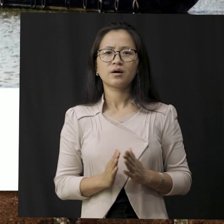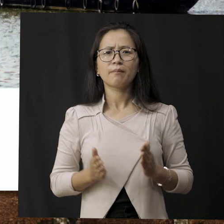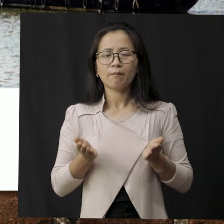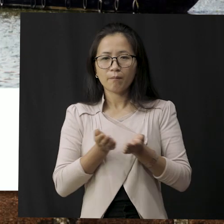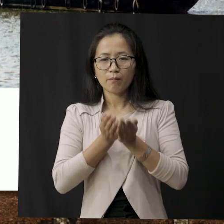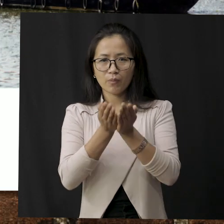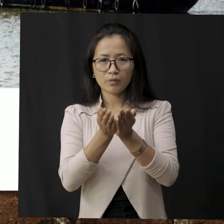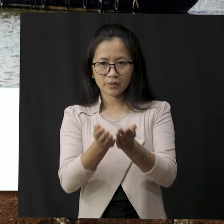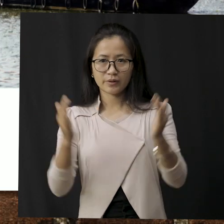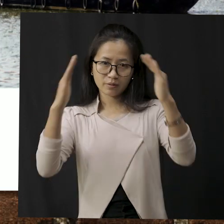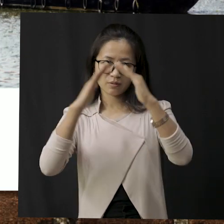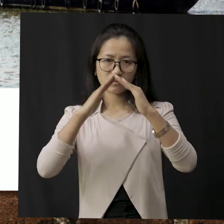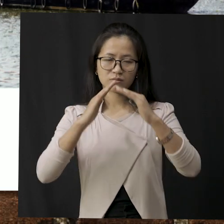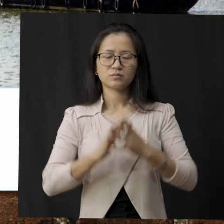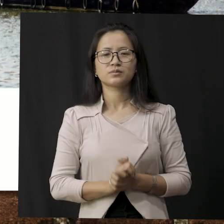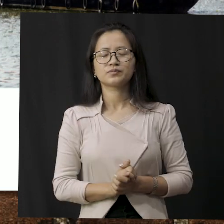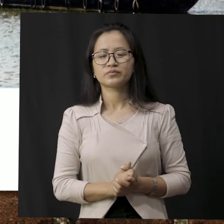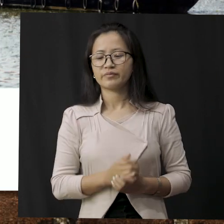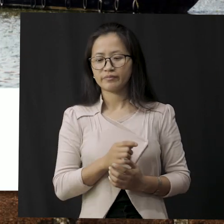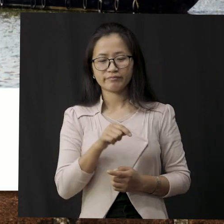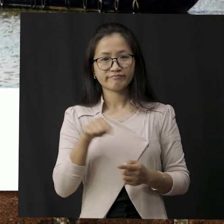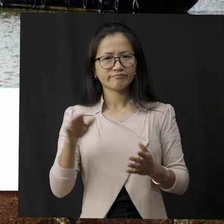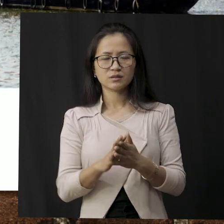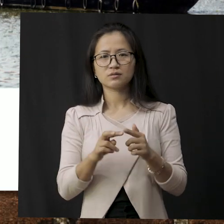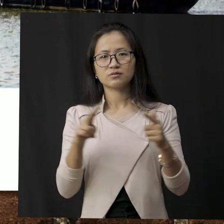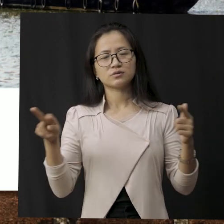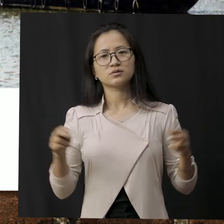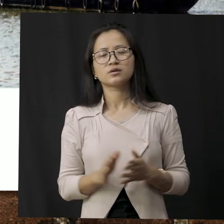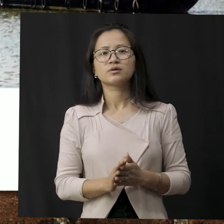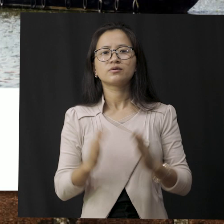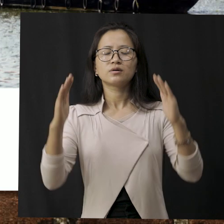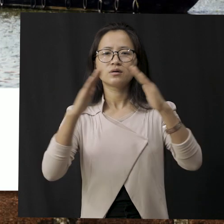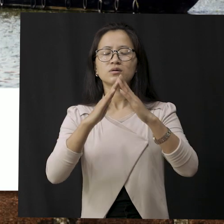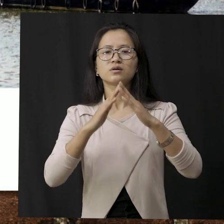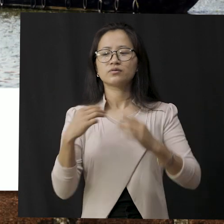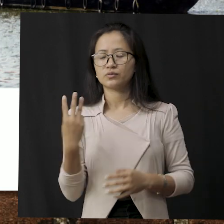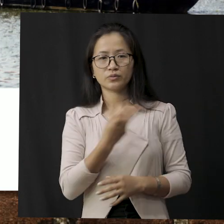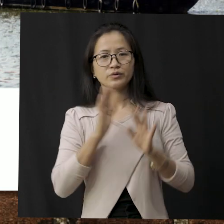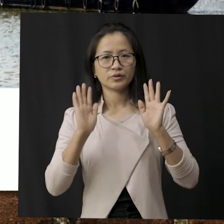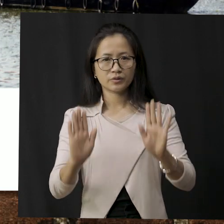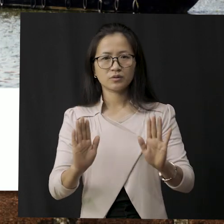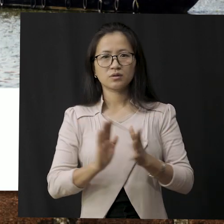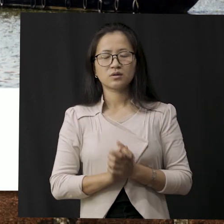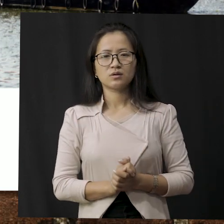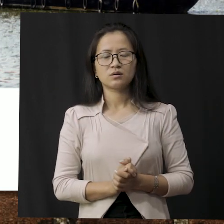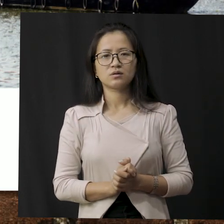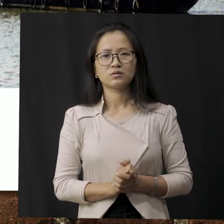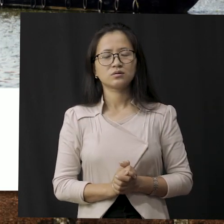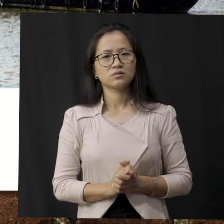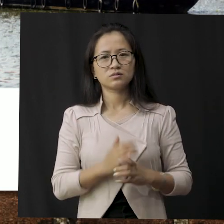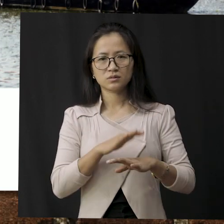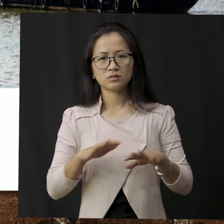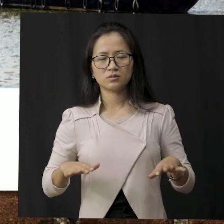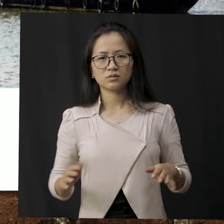house. So students, these are the different types of houses that we have. So